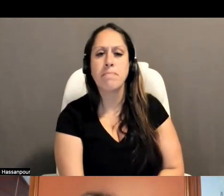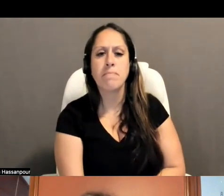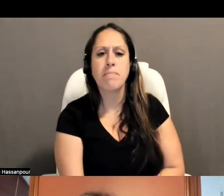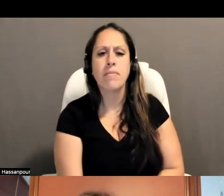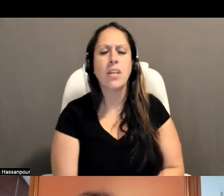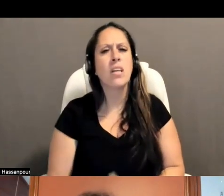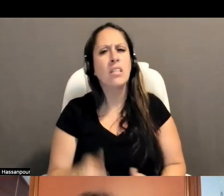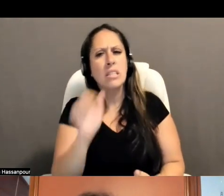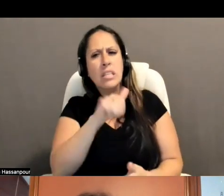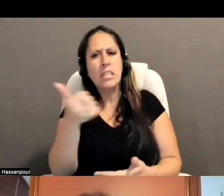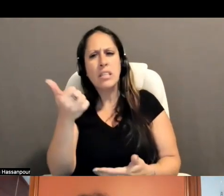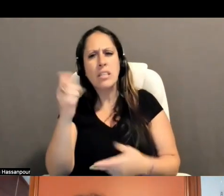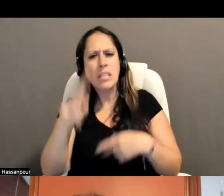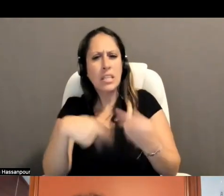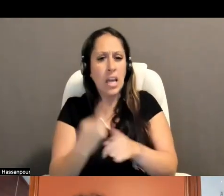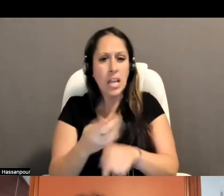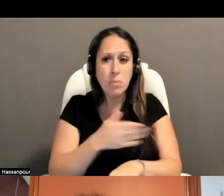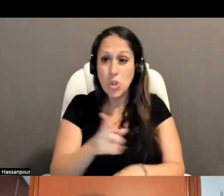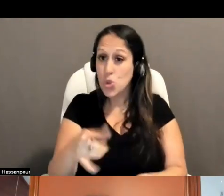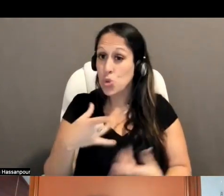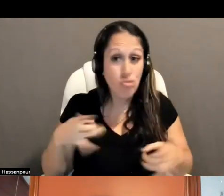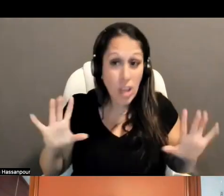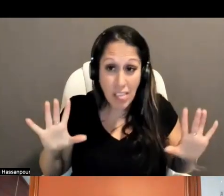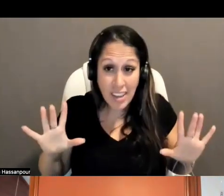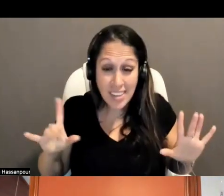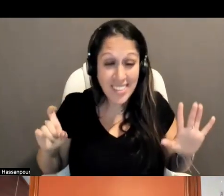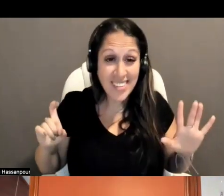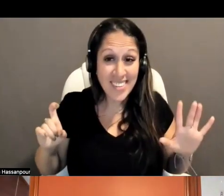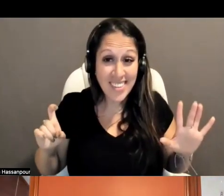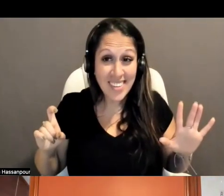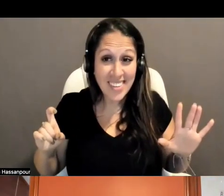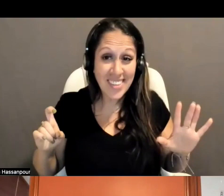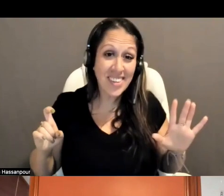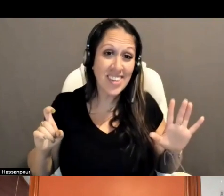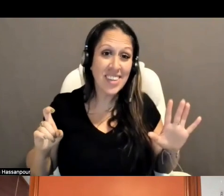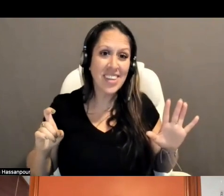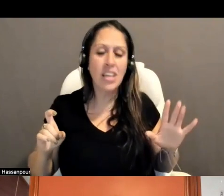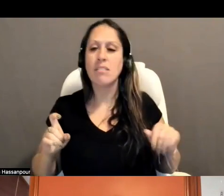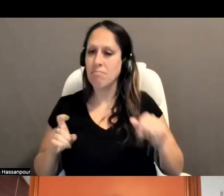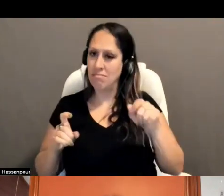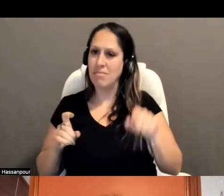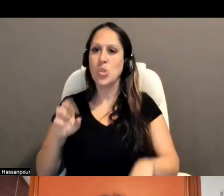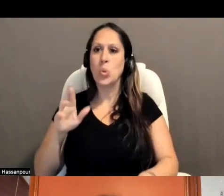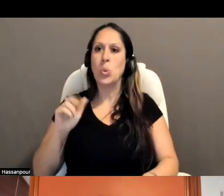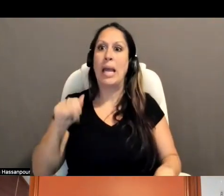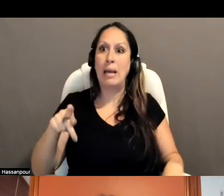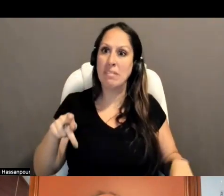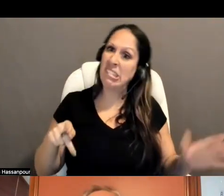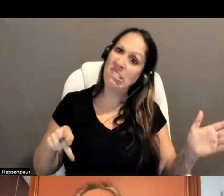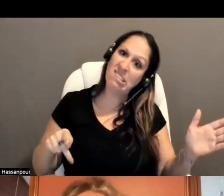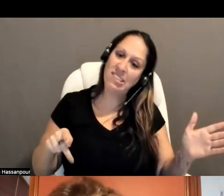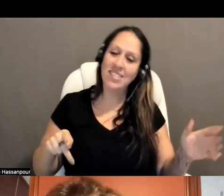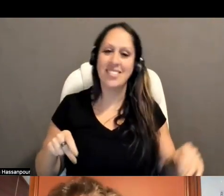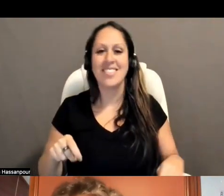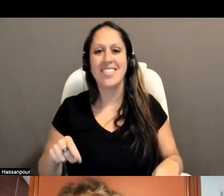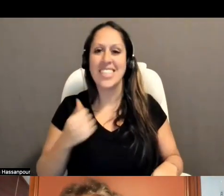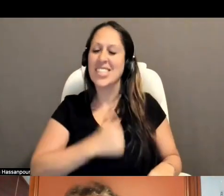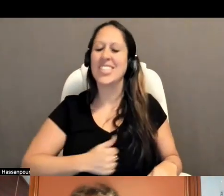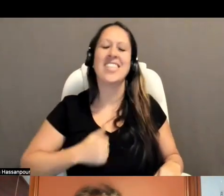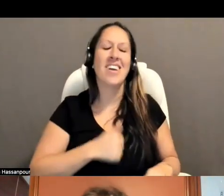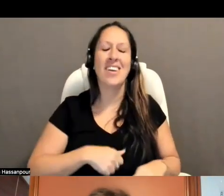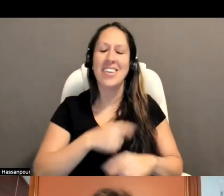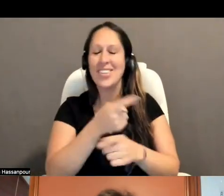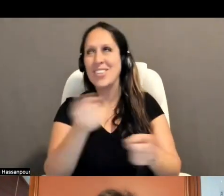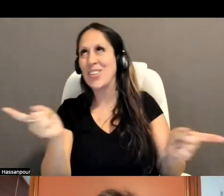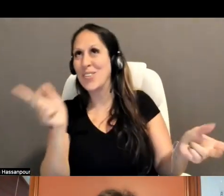Is there any type of music that you don't like? I would be surprised. Oh, you got it. Rap. Sorry, folks who